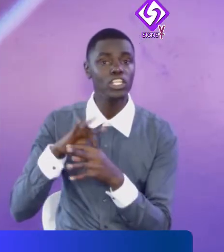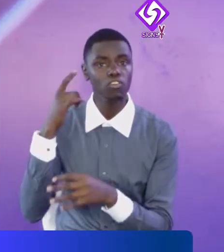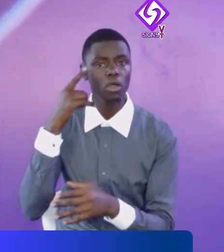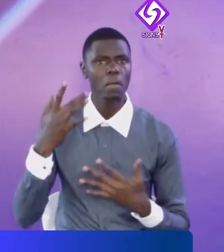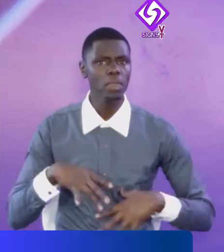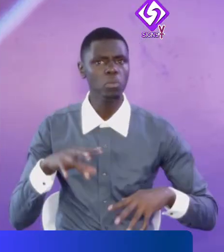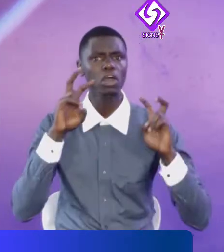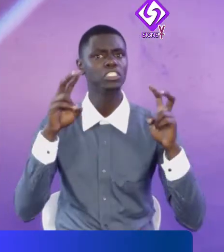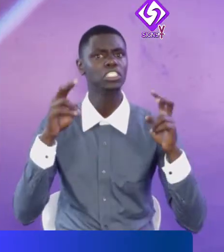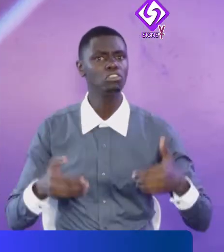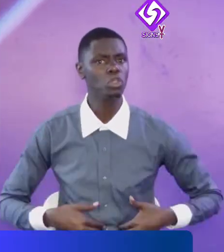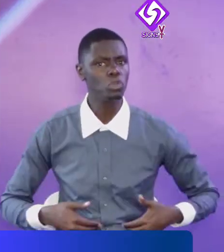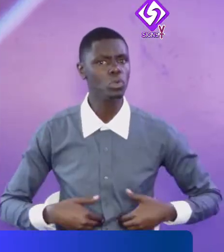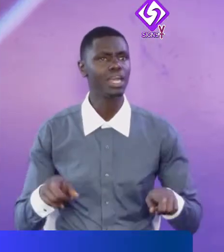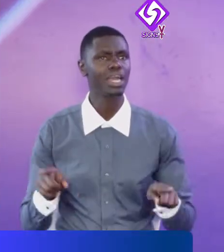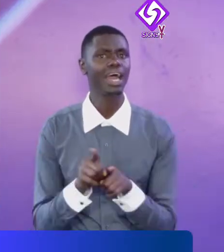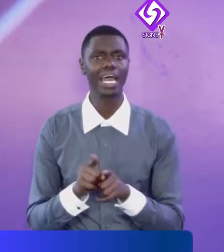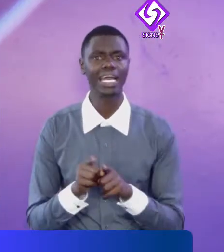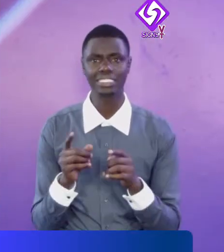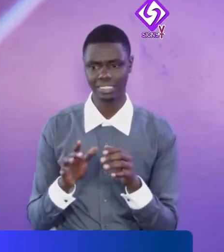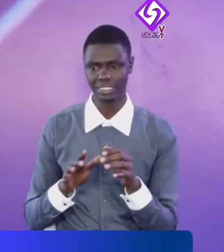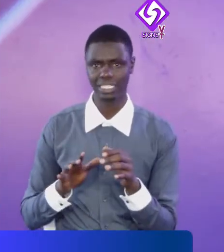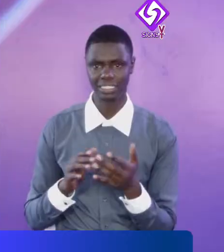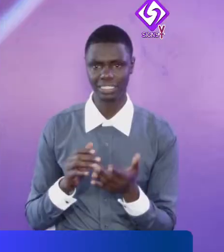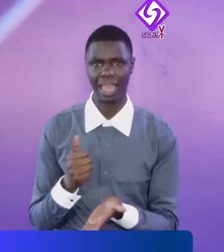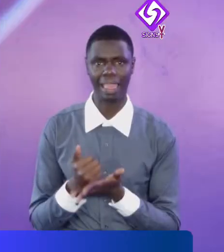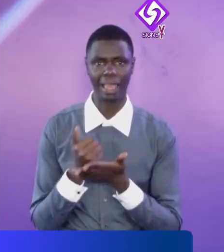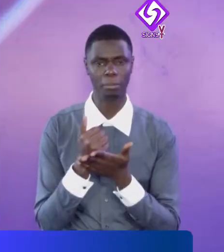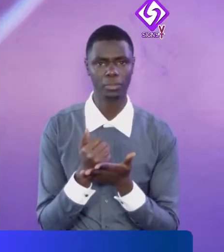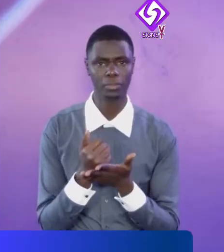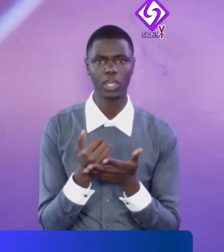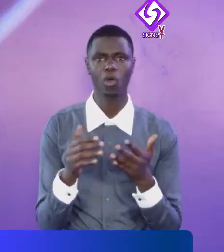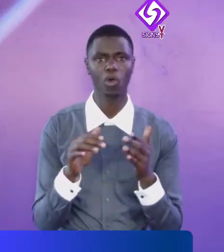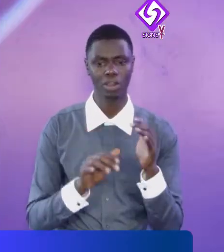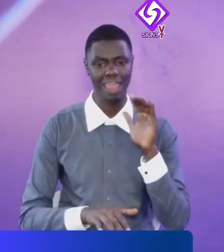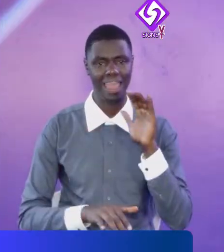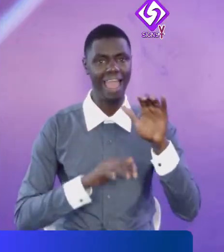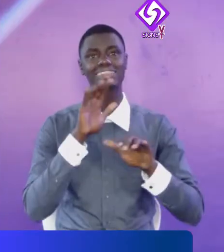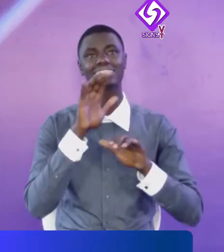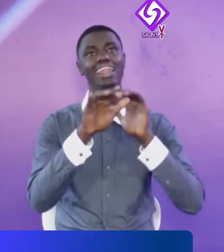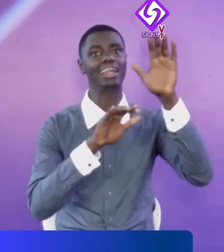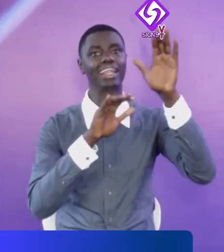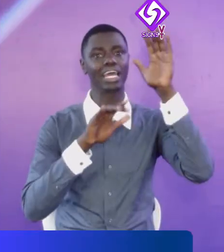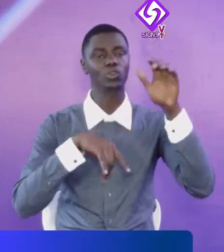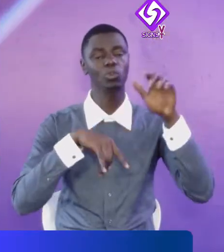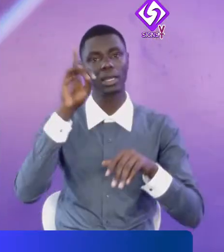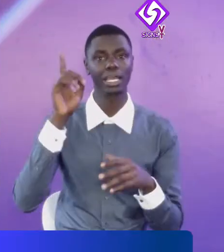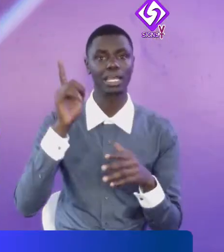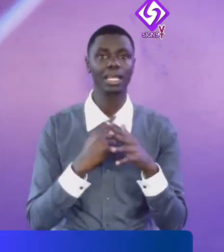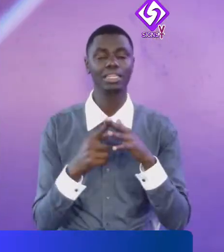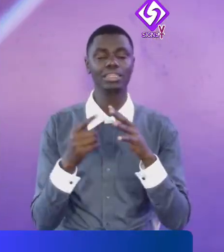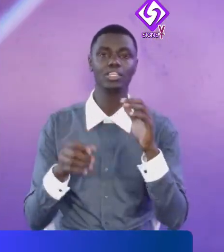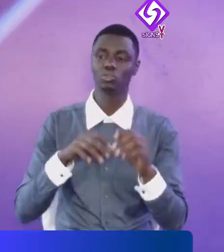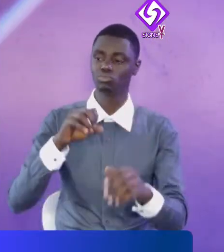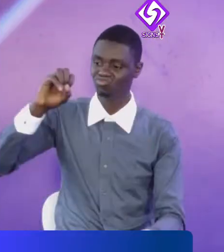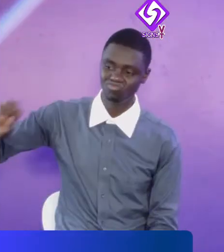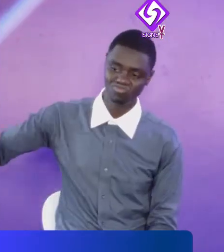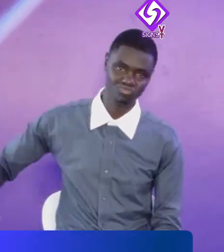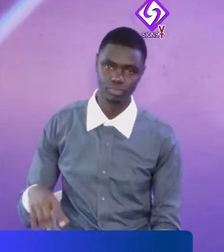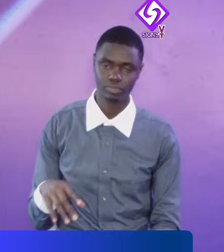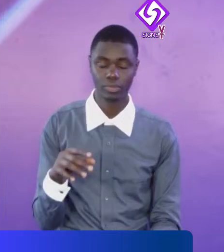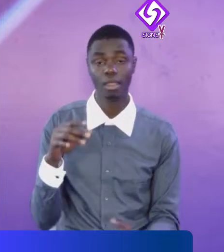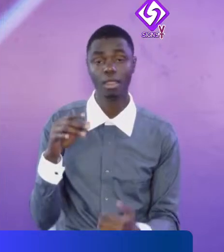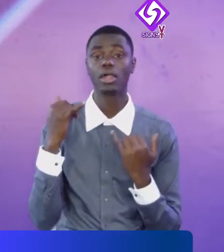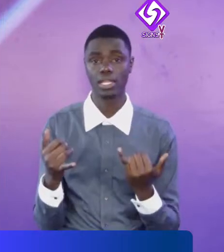seen youth as a stepping stone, ama ngazi ya kupanda, alafu unarusha nyuma. So this